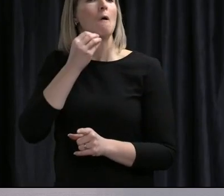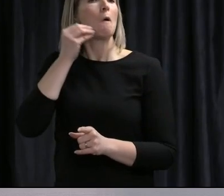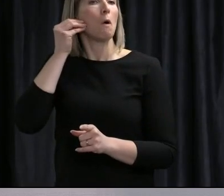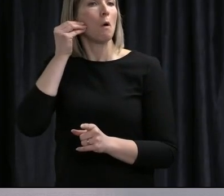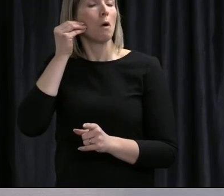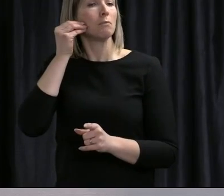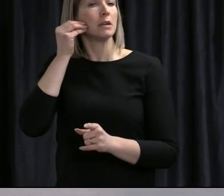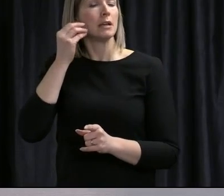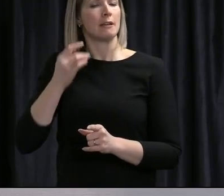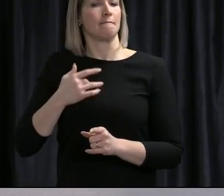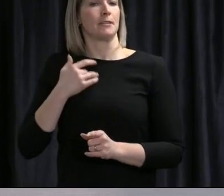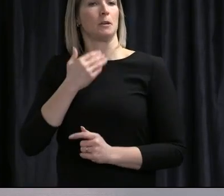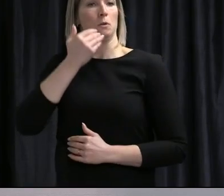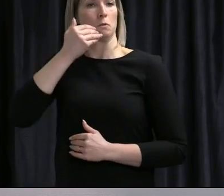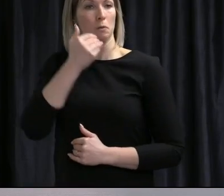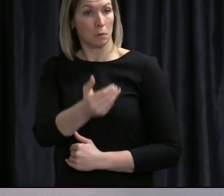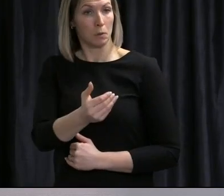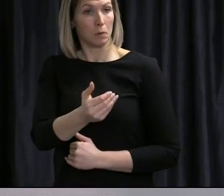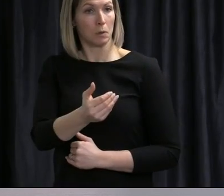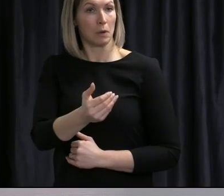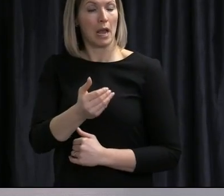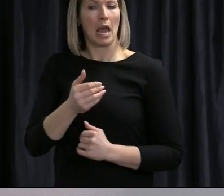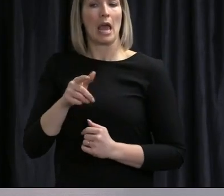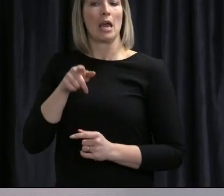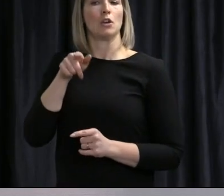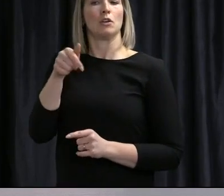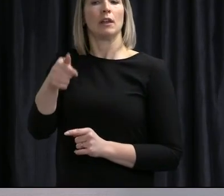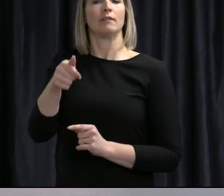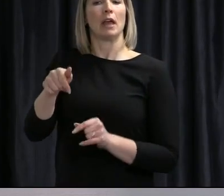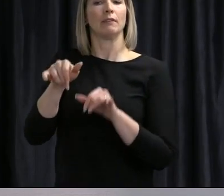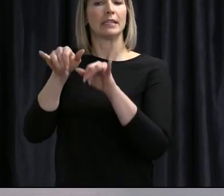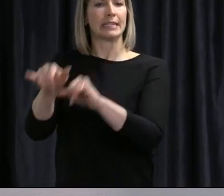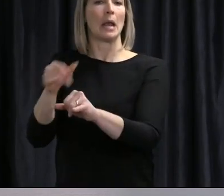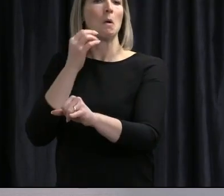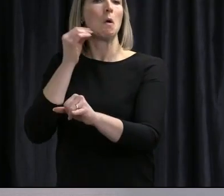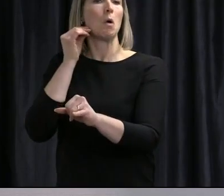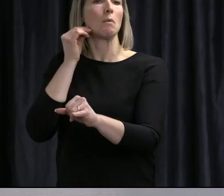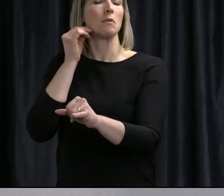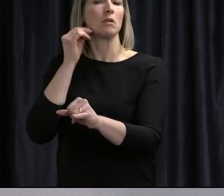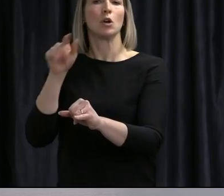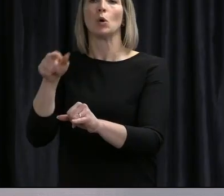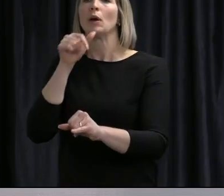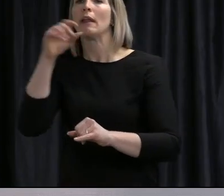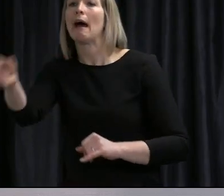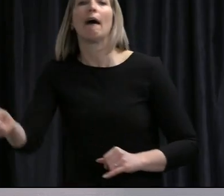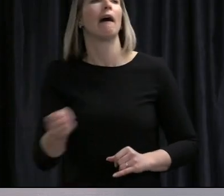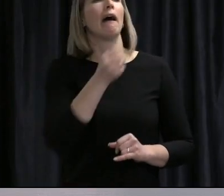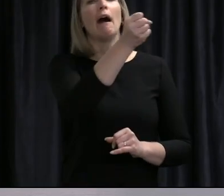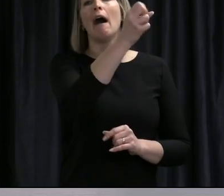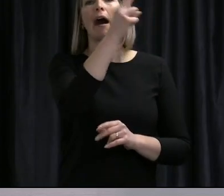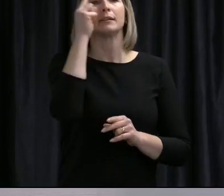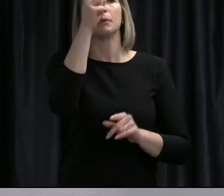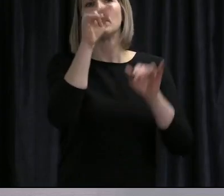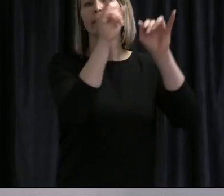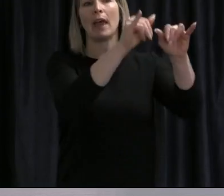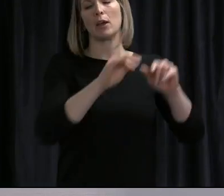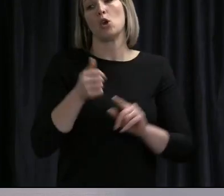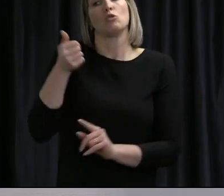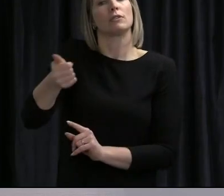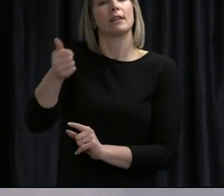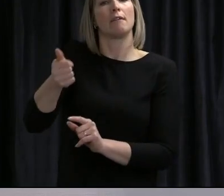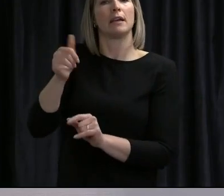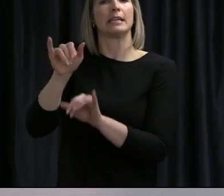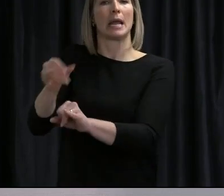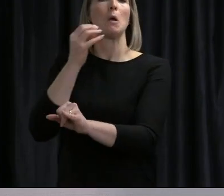we ask you to stay at home, you are actually being quarantined. And self-quarantine means we're not putting you in a quarantine facility, you're quarantining yourself at